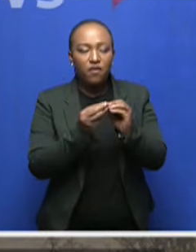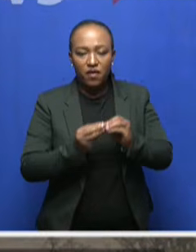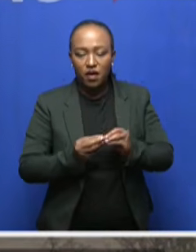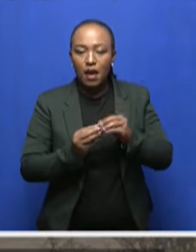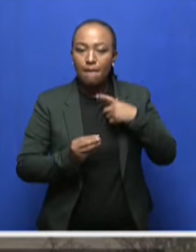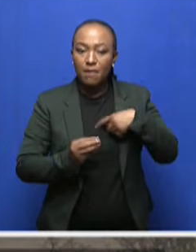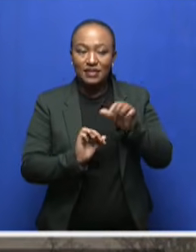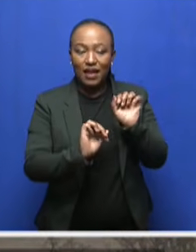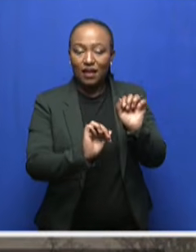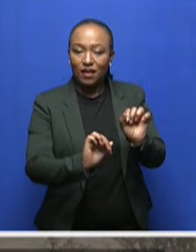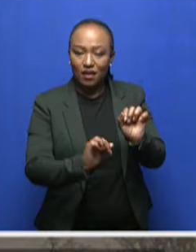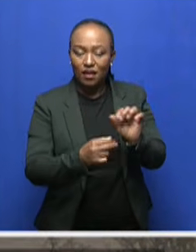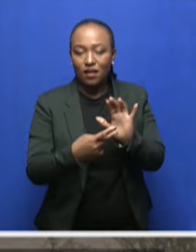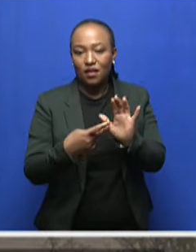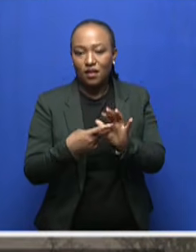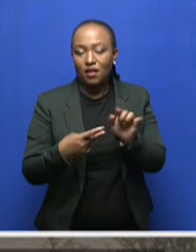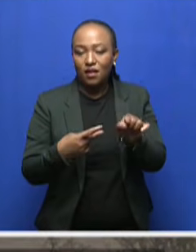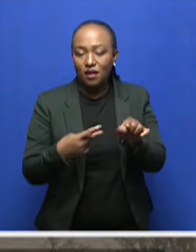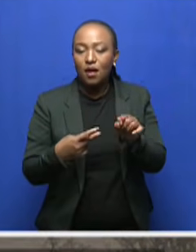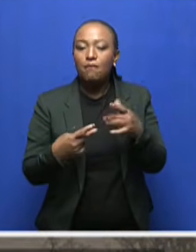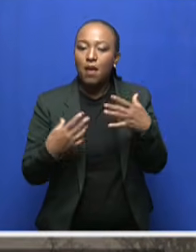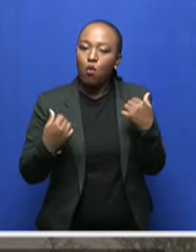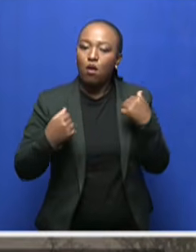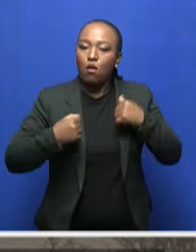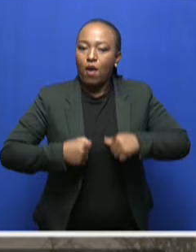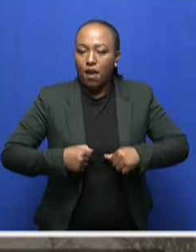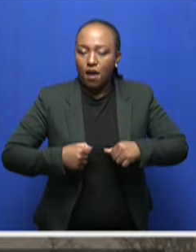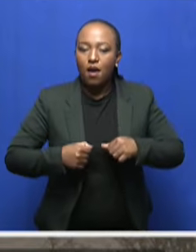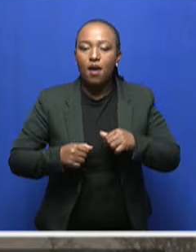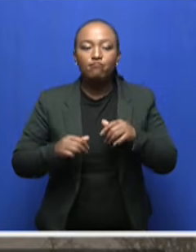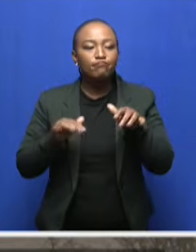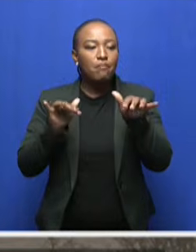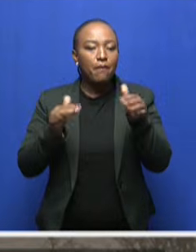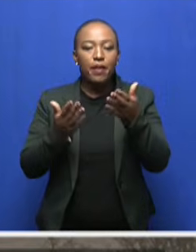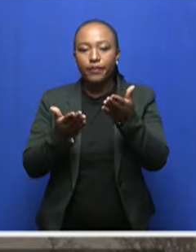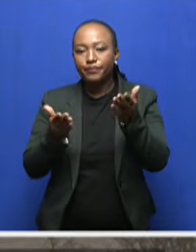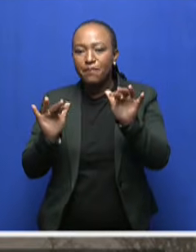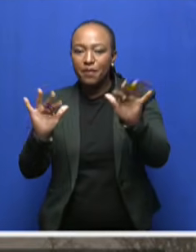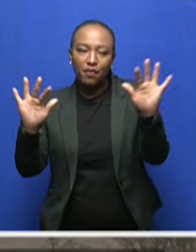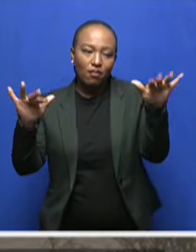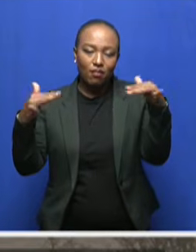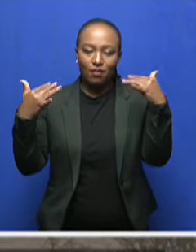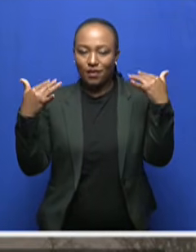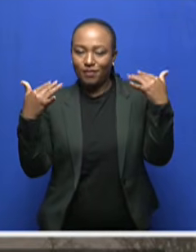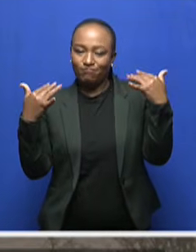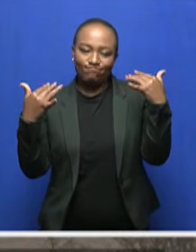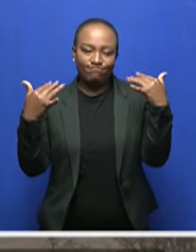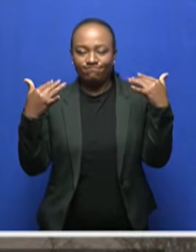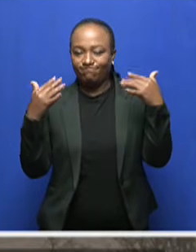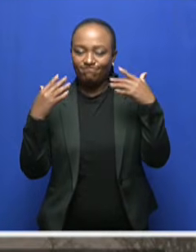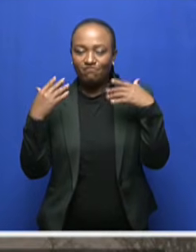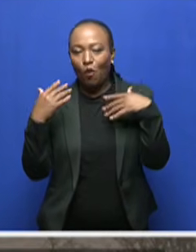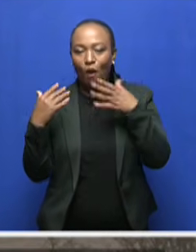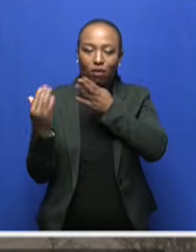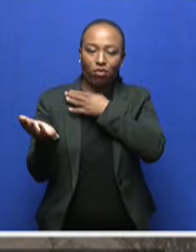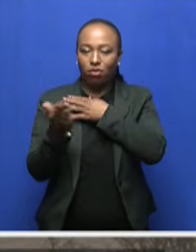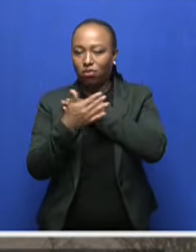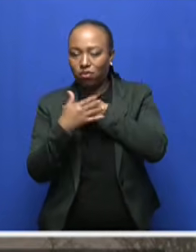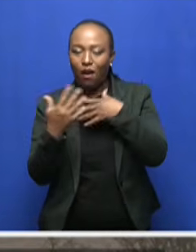personal to me, I am also going to wear it out in public, show people. It's actually such a great conversation starter when someone